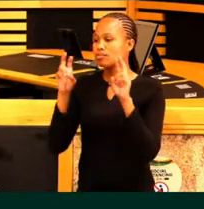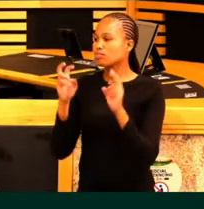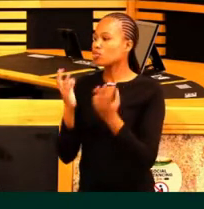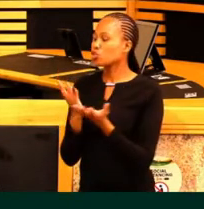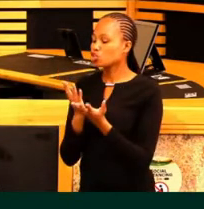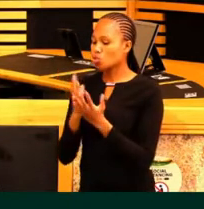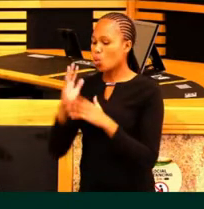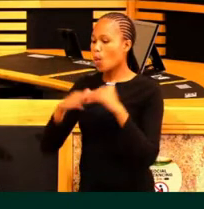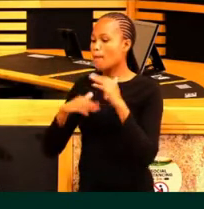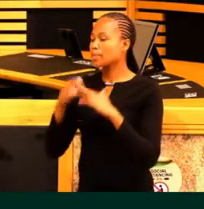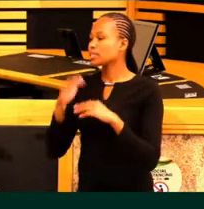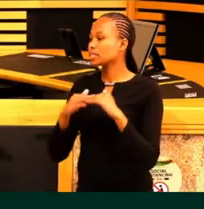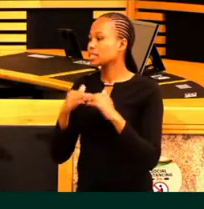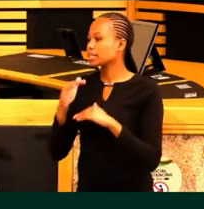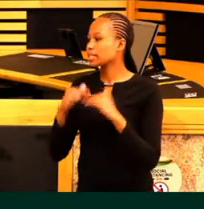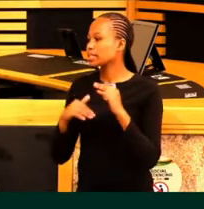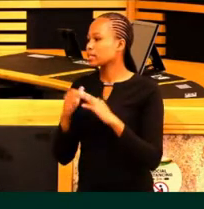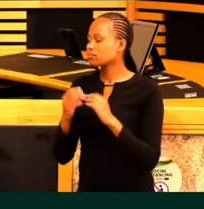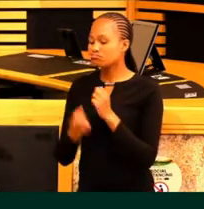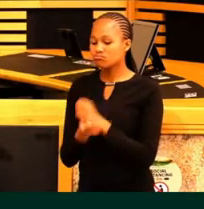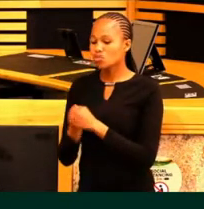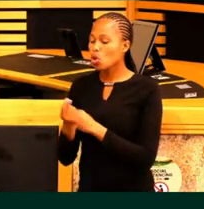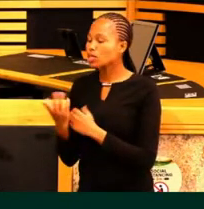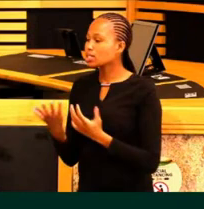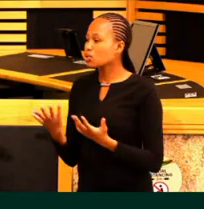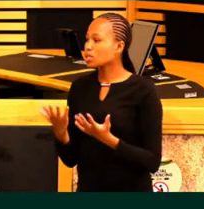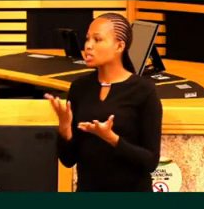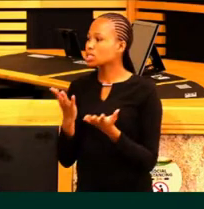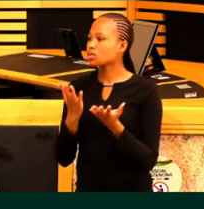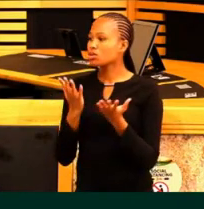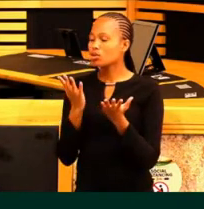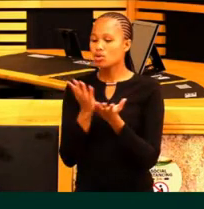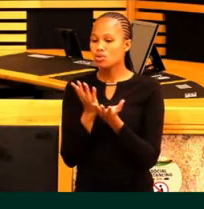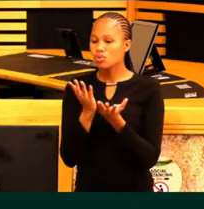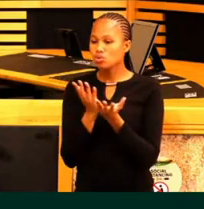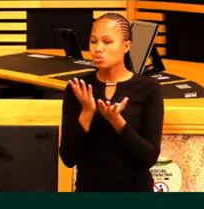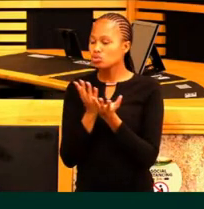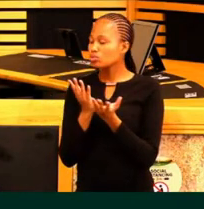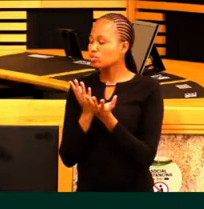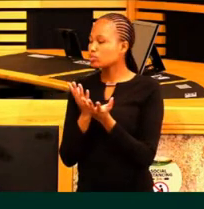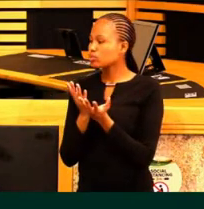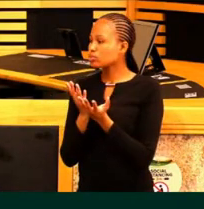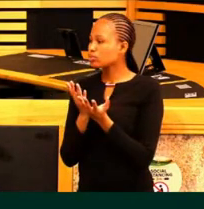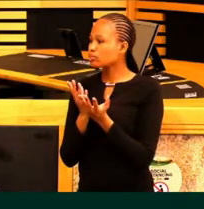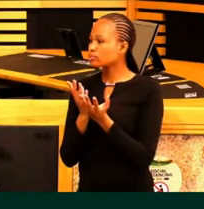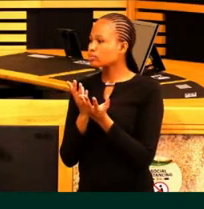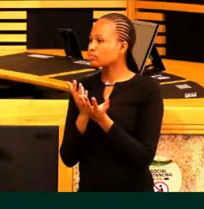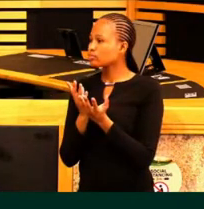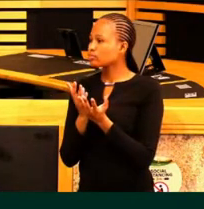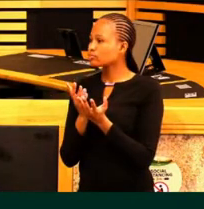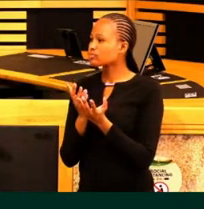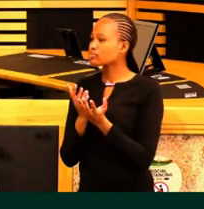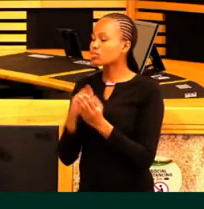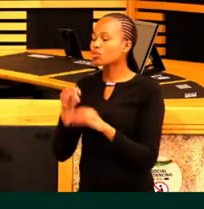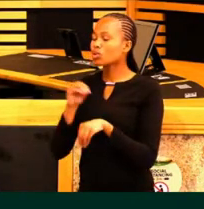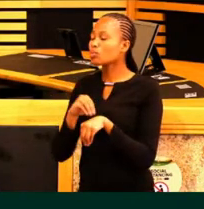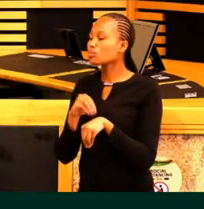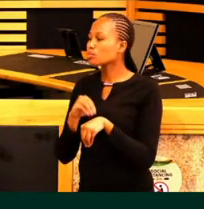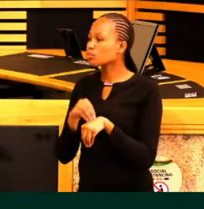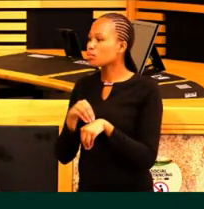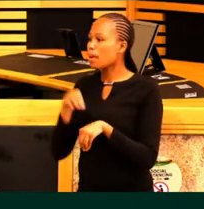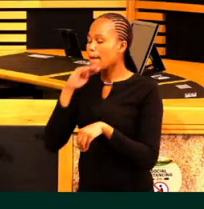buildings as a consequence of the school Regional rationalization program being